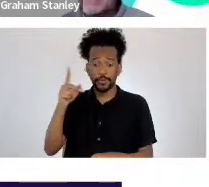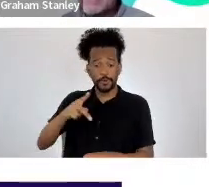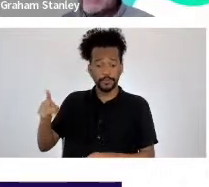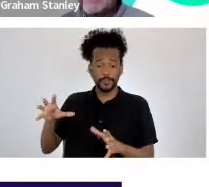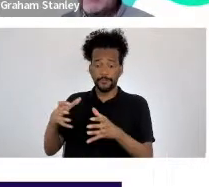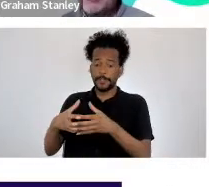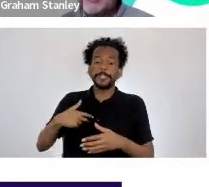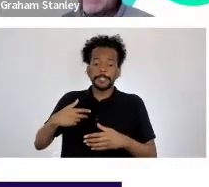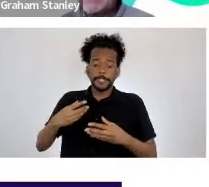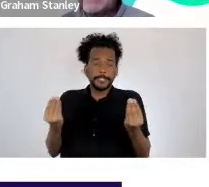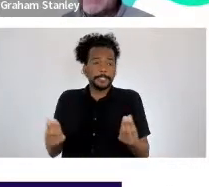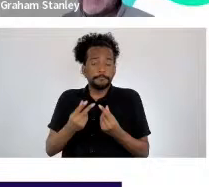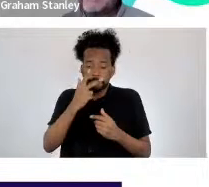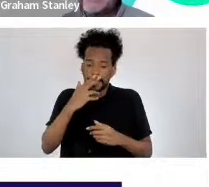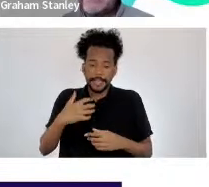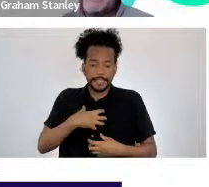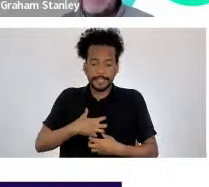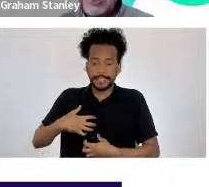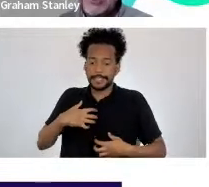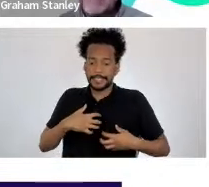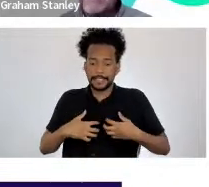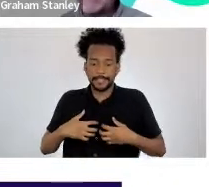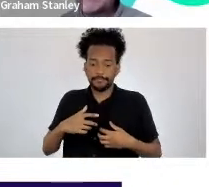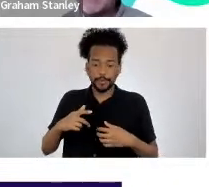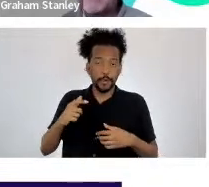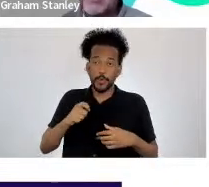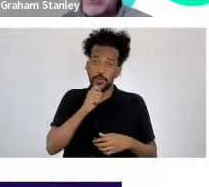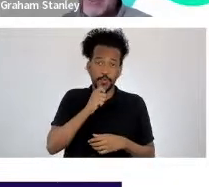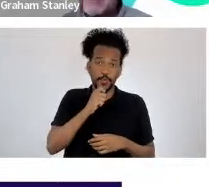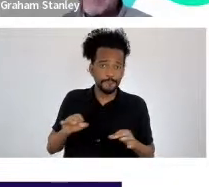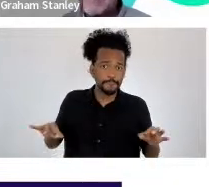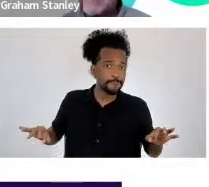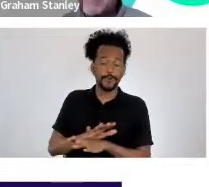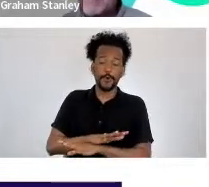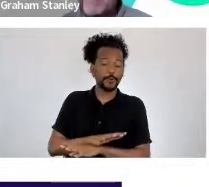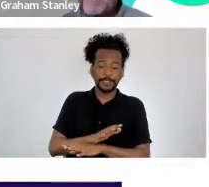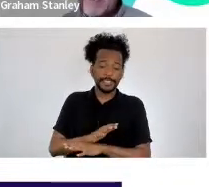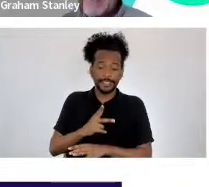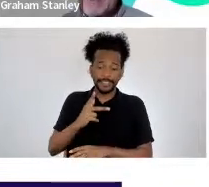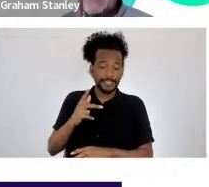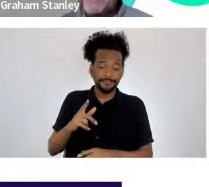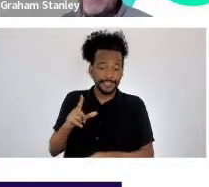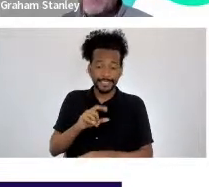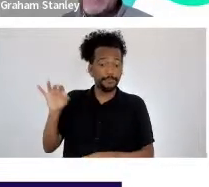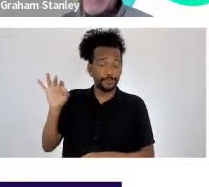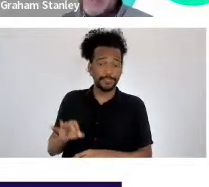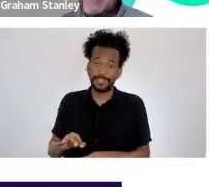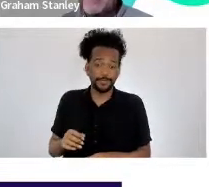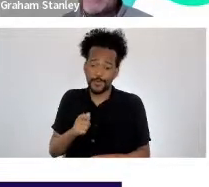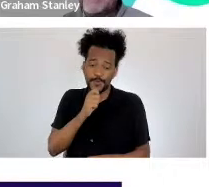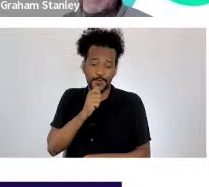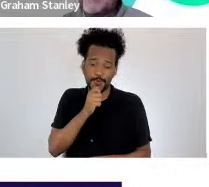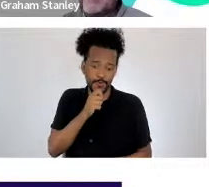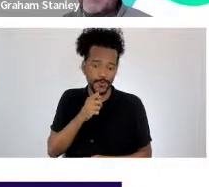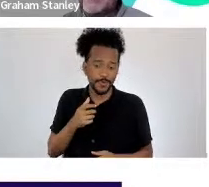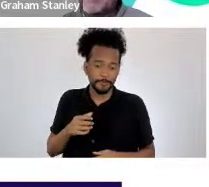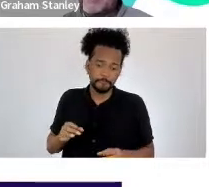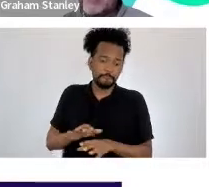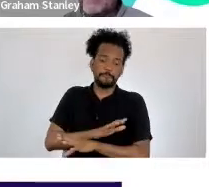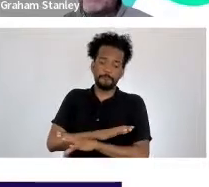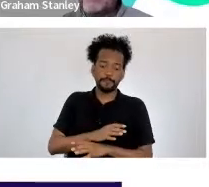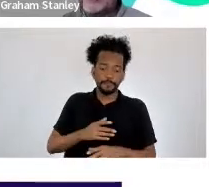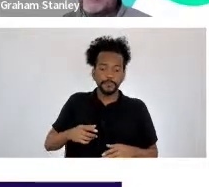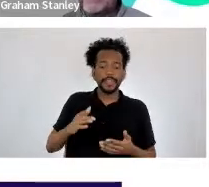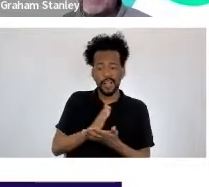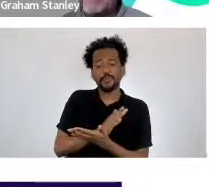unpreparedness. Some educators have taken the initiative to self-educate, and a few indicated positive experiences, but